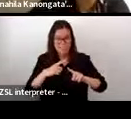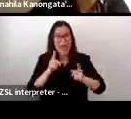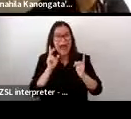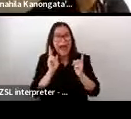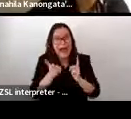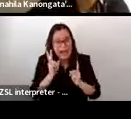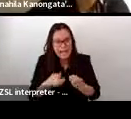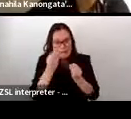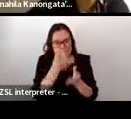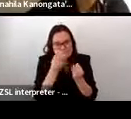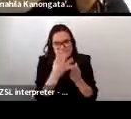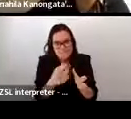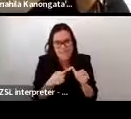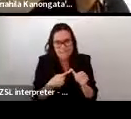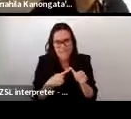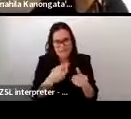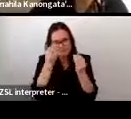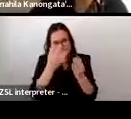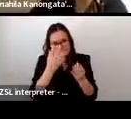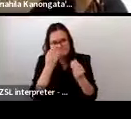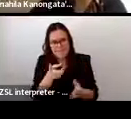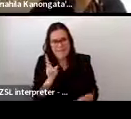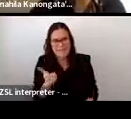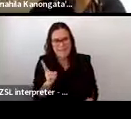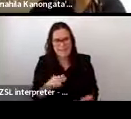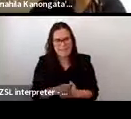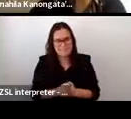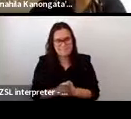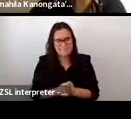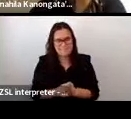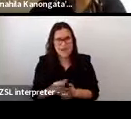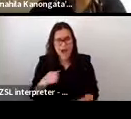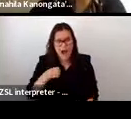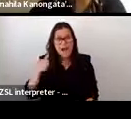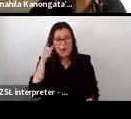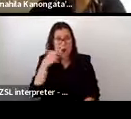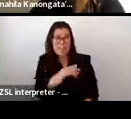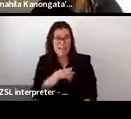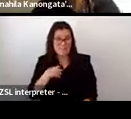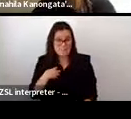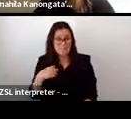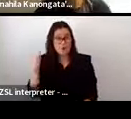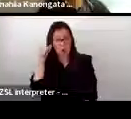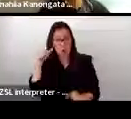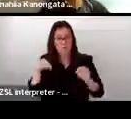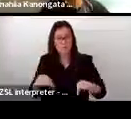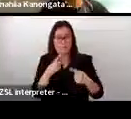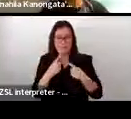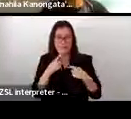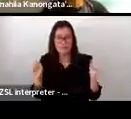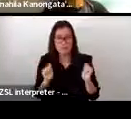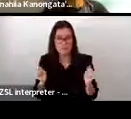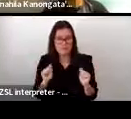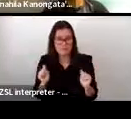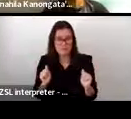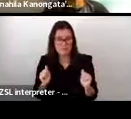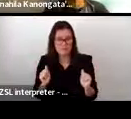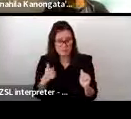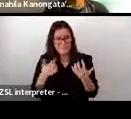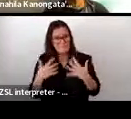that advice because I and so many others witnessed it. It is not too late to strengthen this